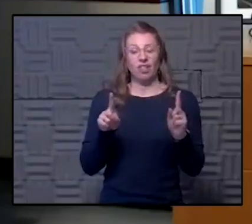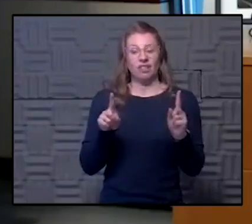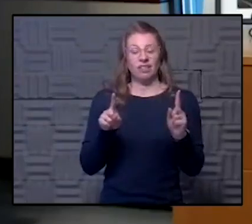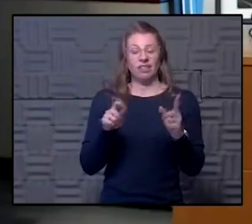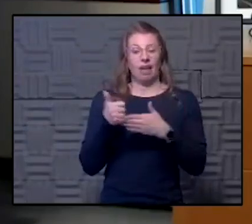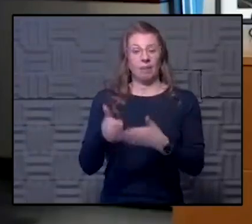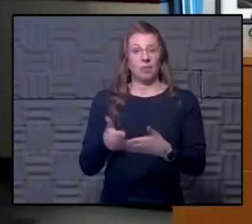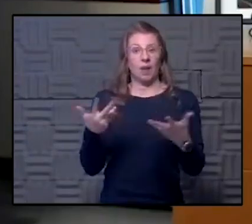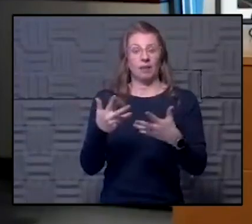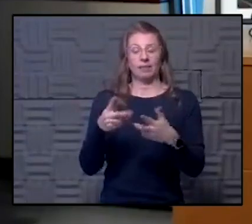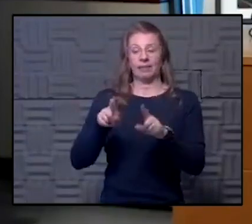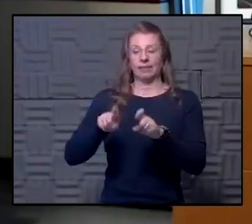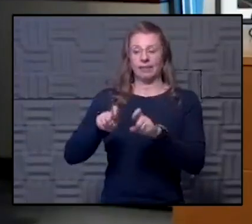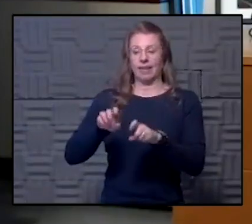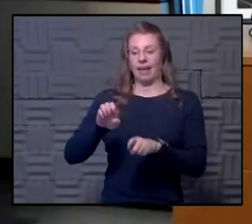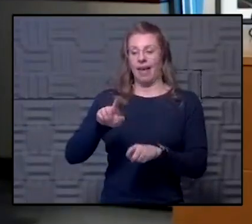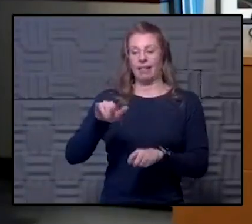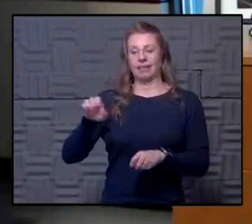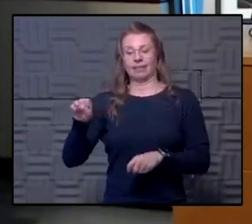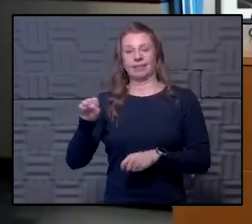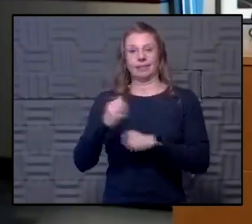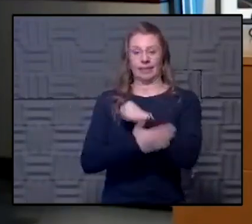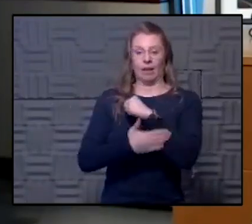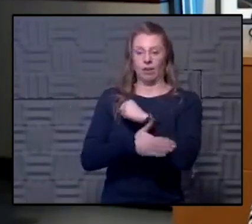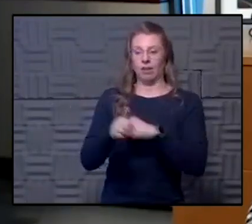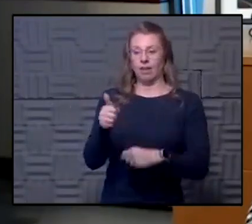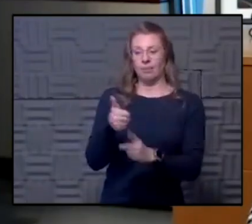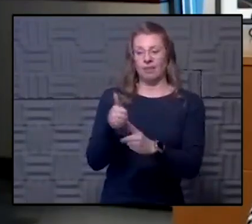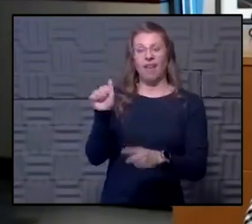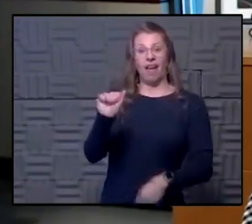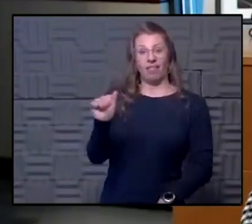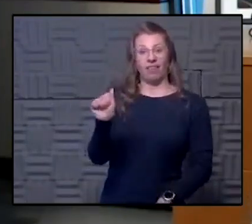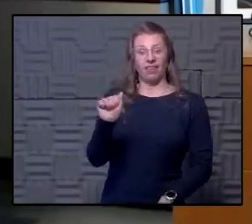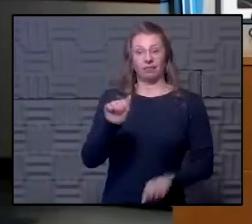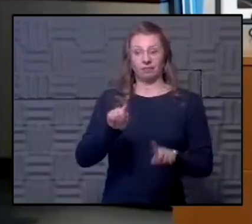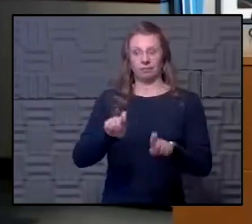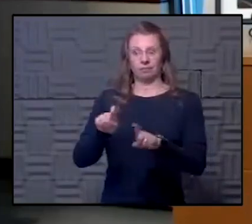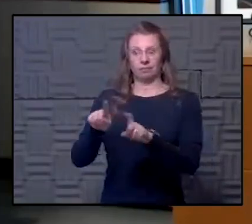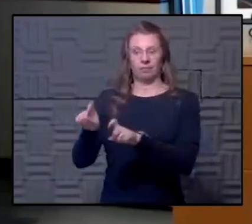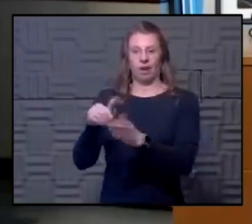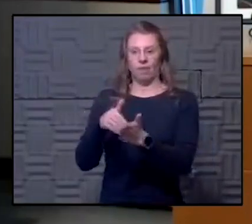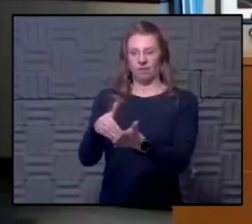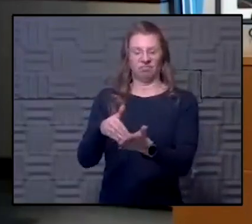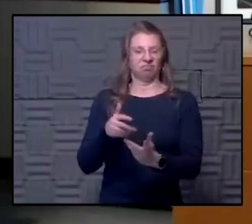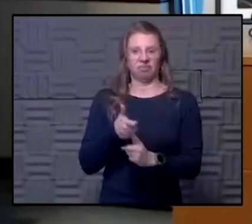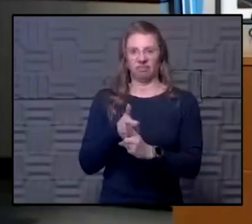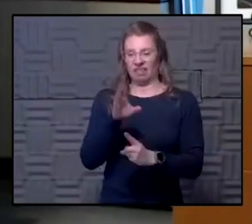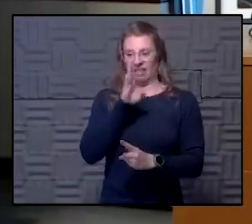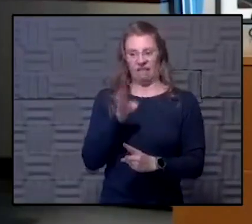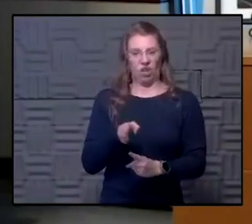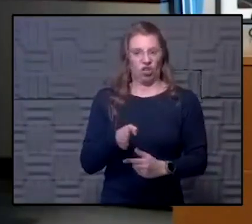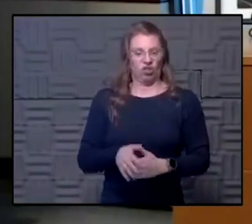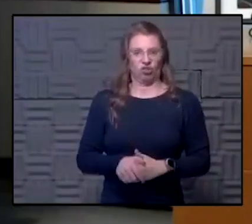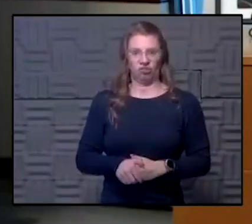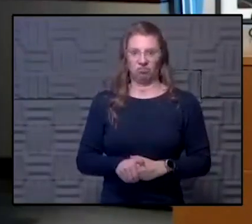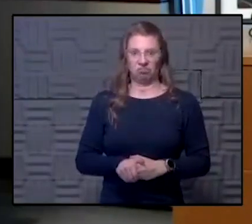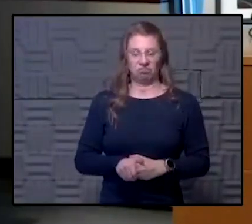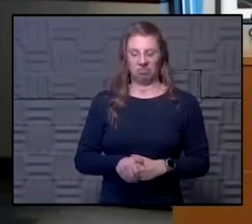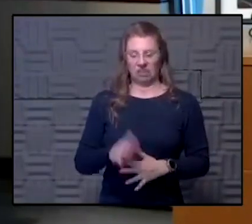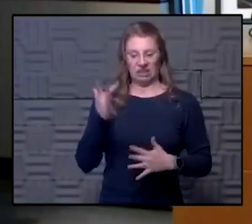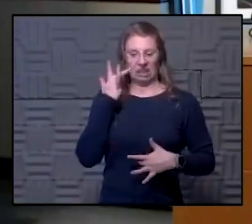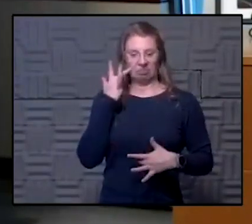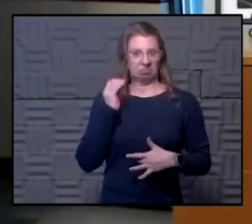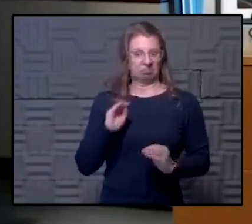that one Ellis County young man as an example. He's an athlete, so he's undergoing routine testing. He was never particularly